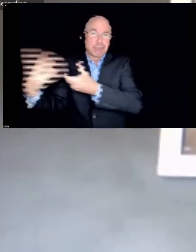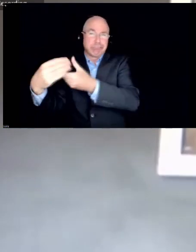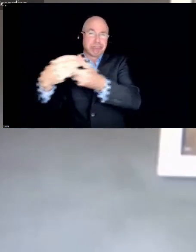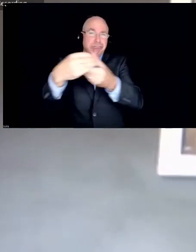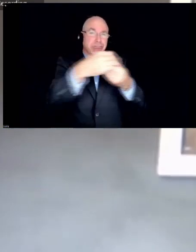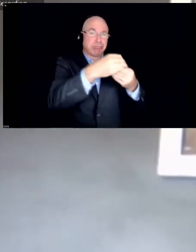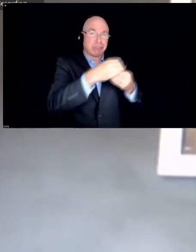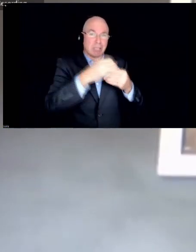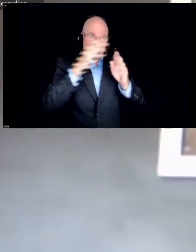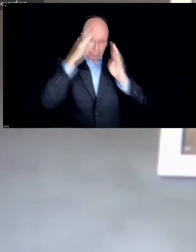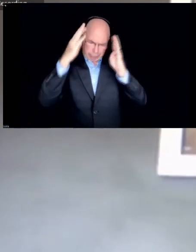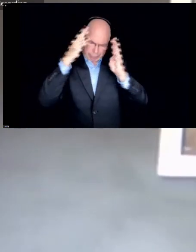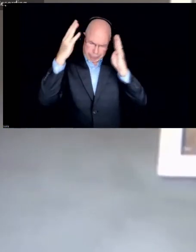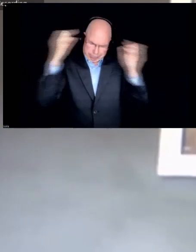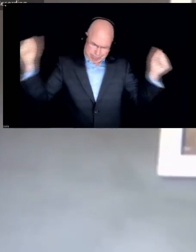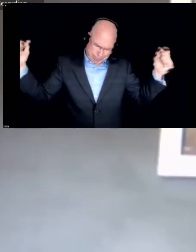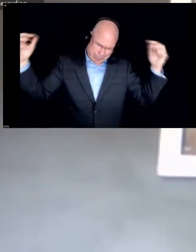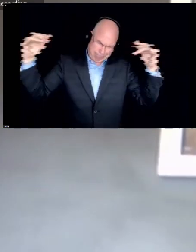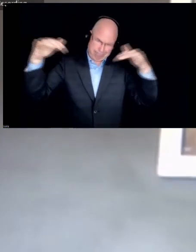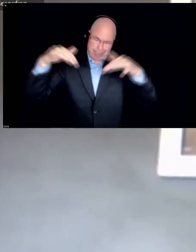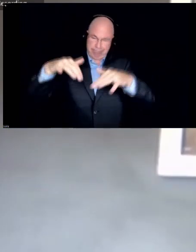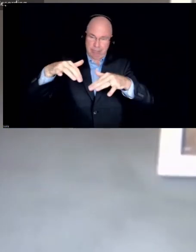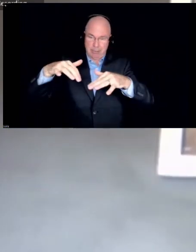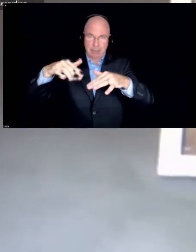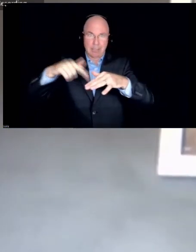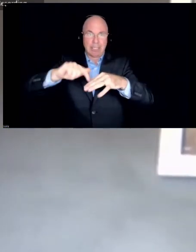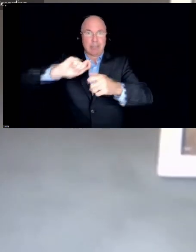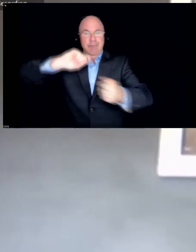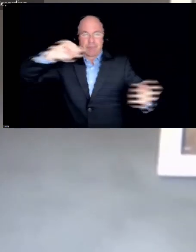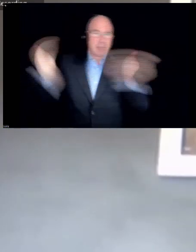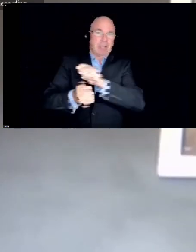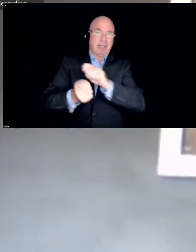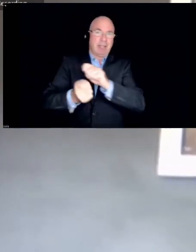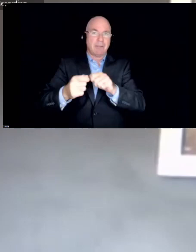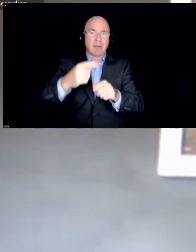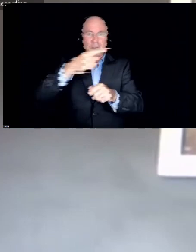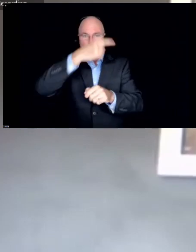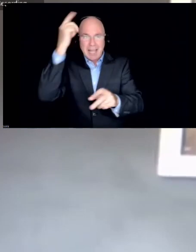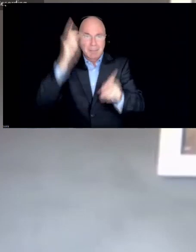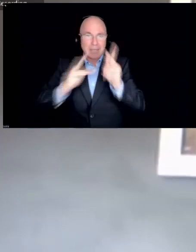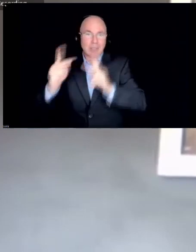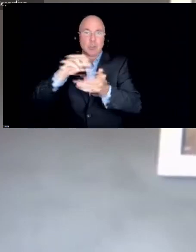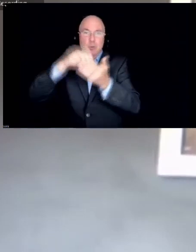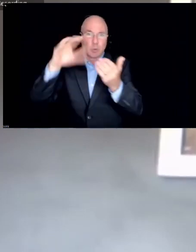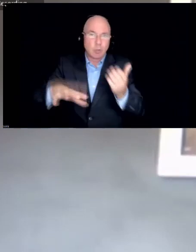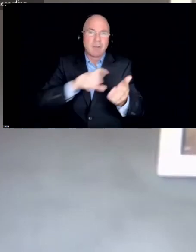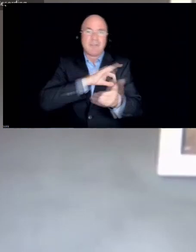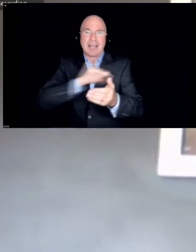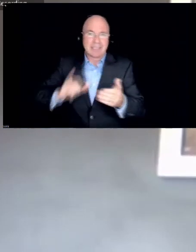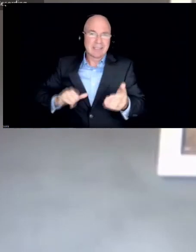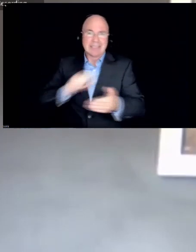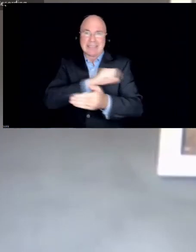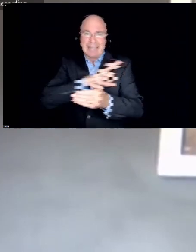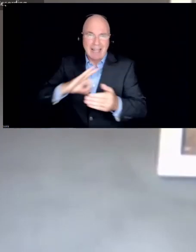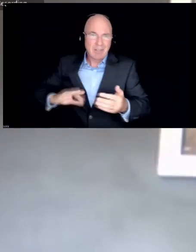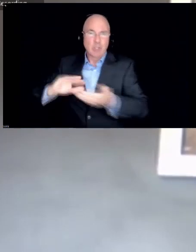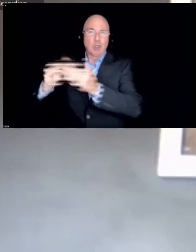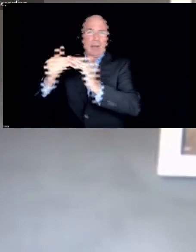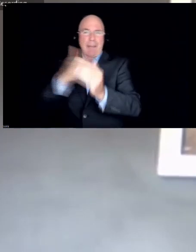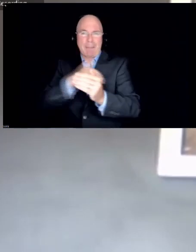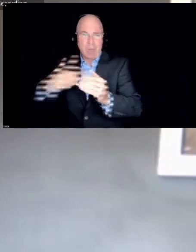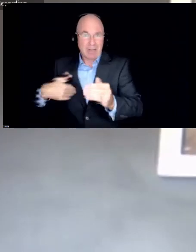concrete recommendations for change for the inclusion of Black students, staff, faculty, and community members within